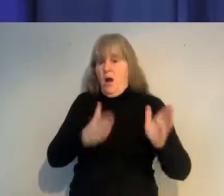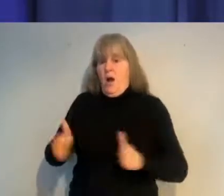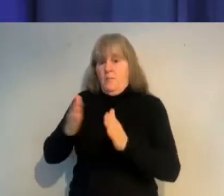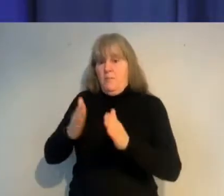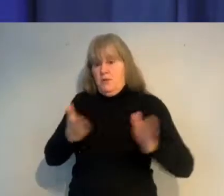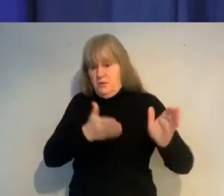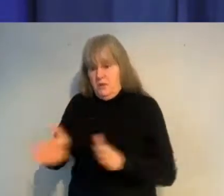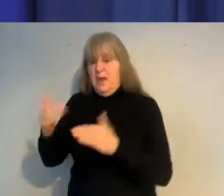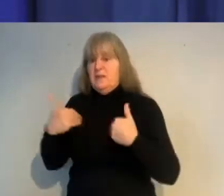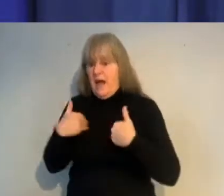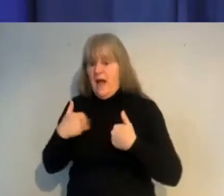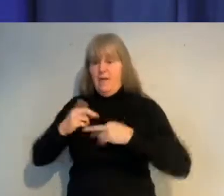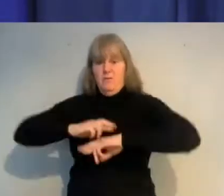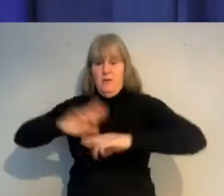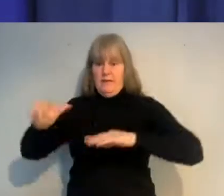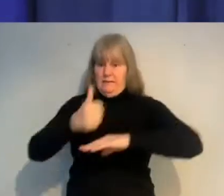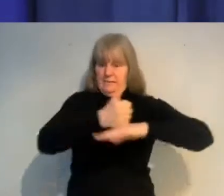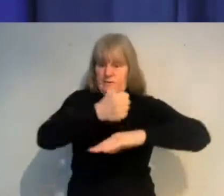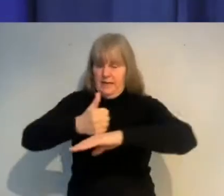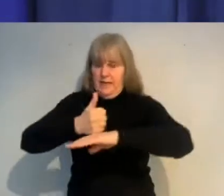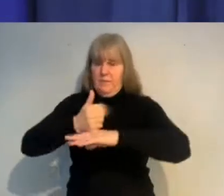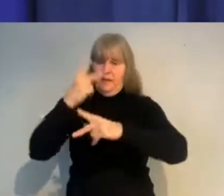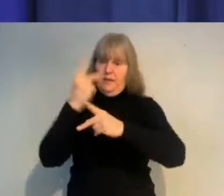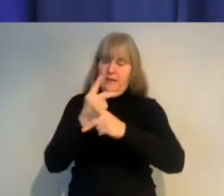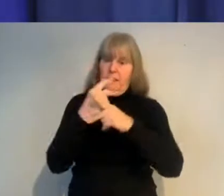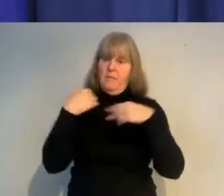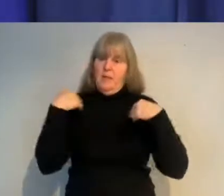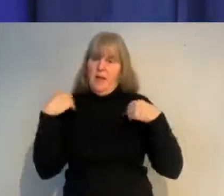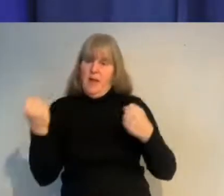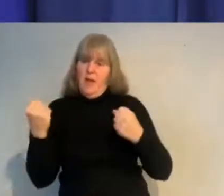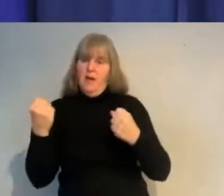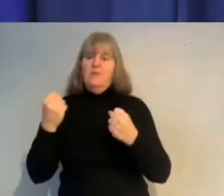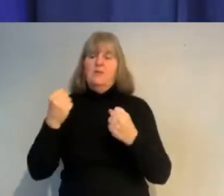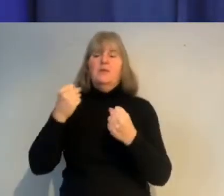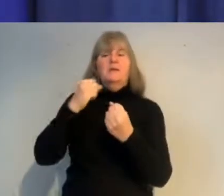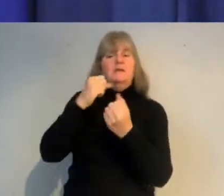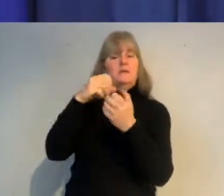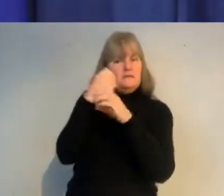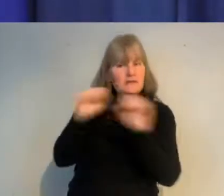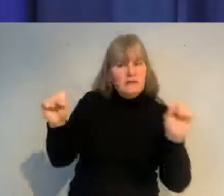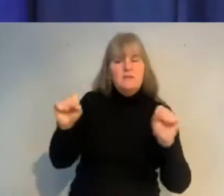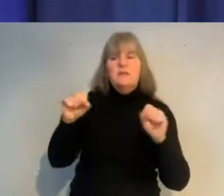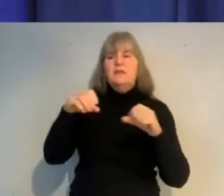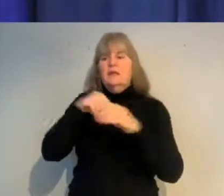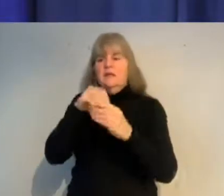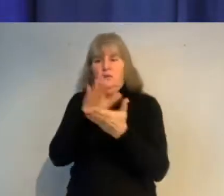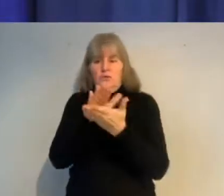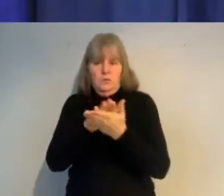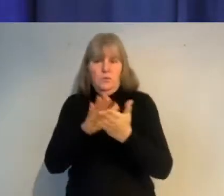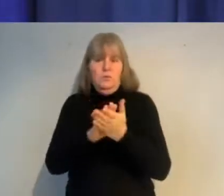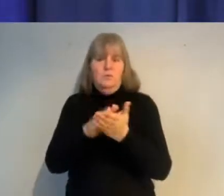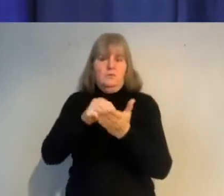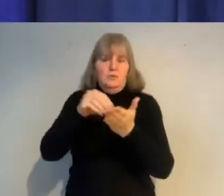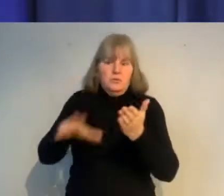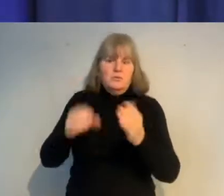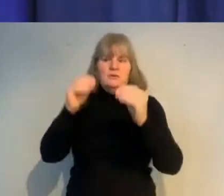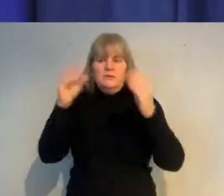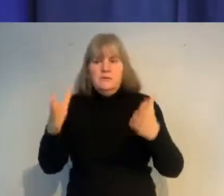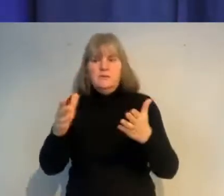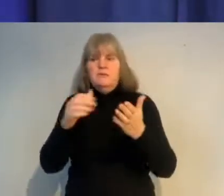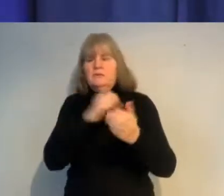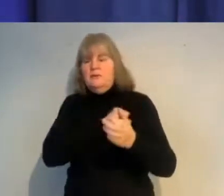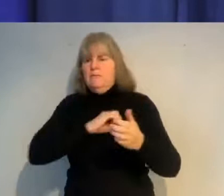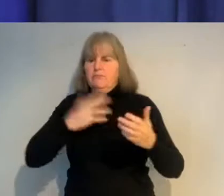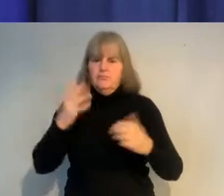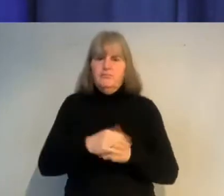keep students and staff healthy and safe. These are developed based upon guidance from Dr. Elliott's